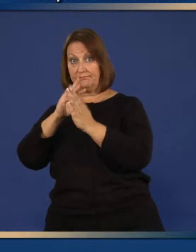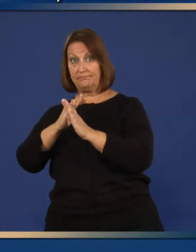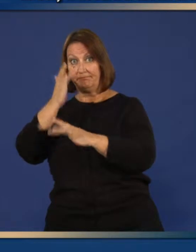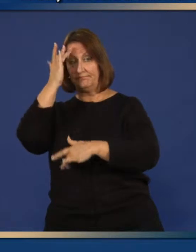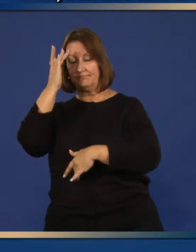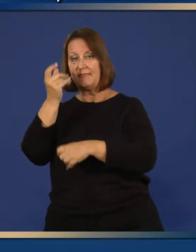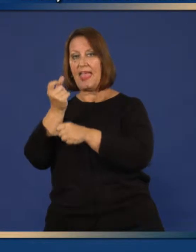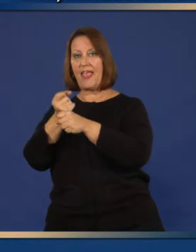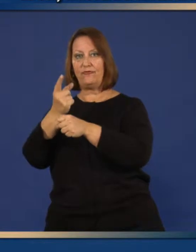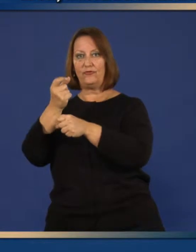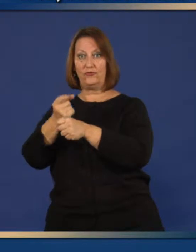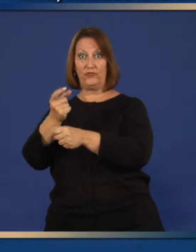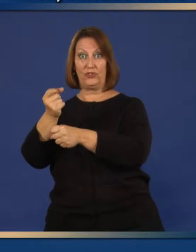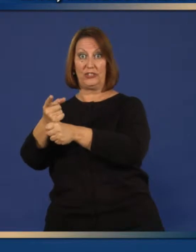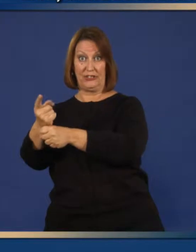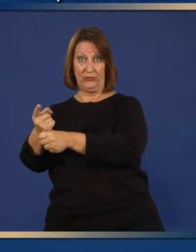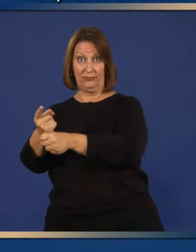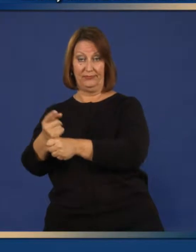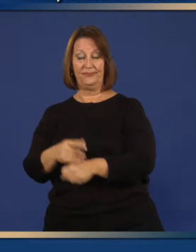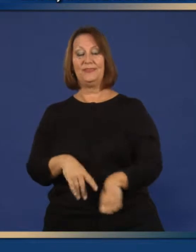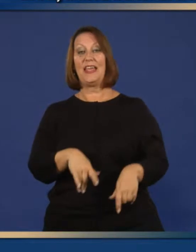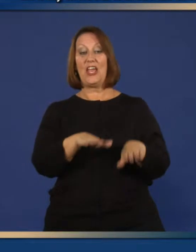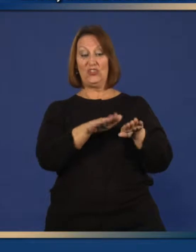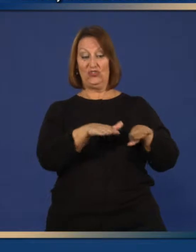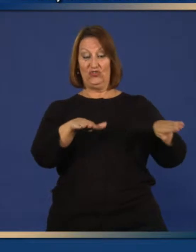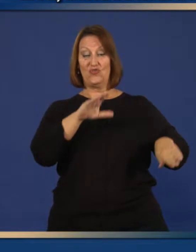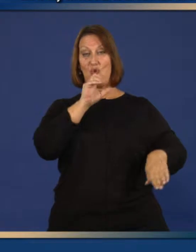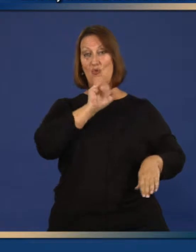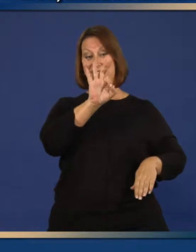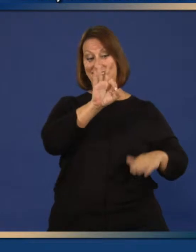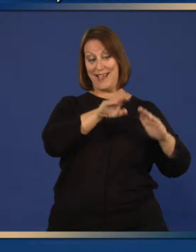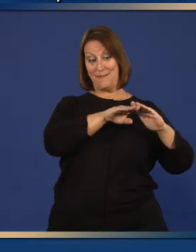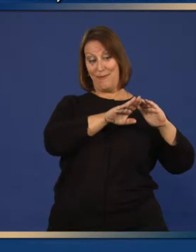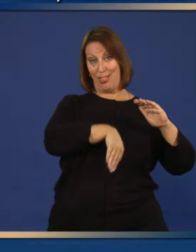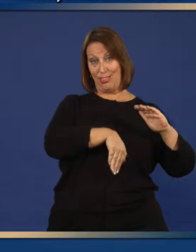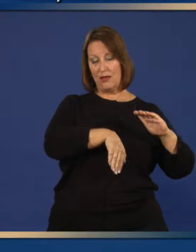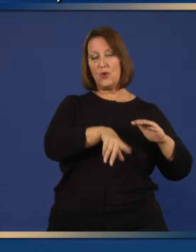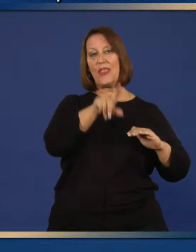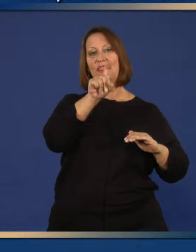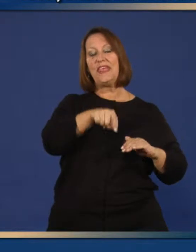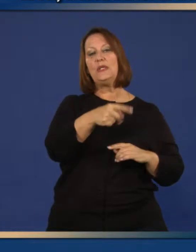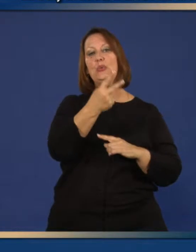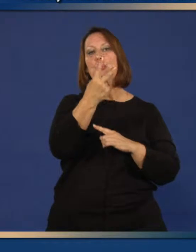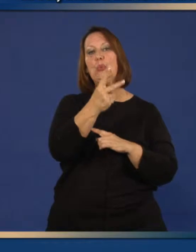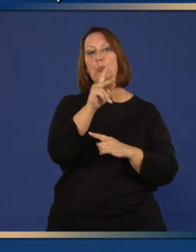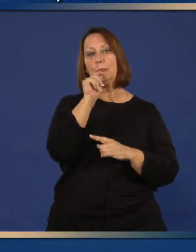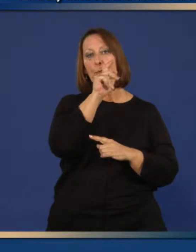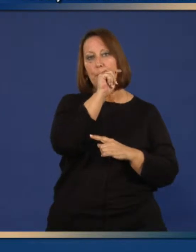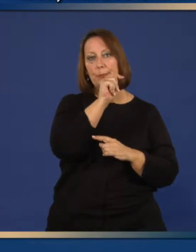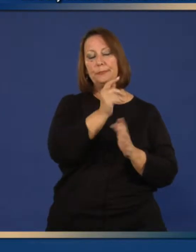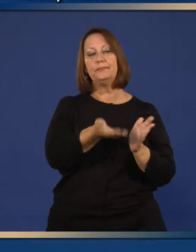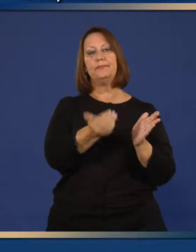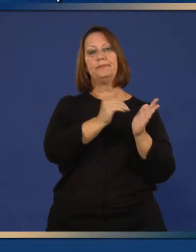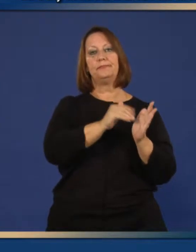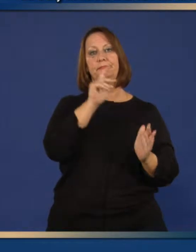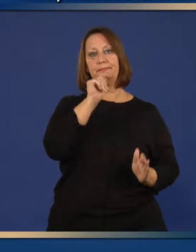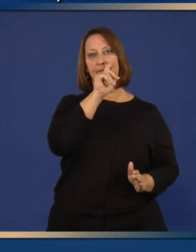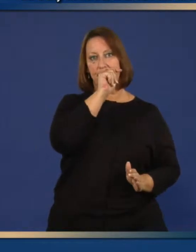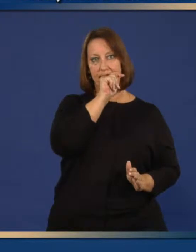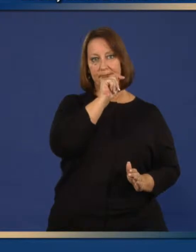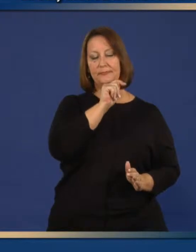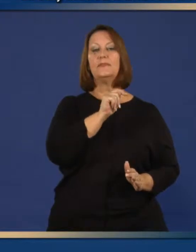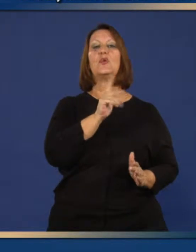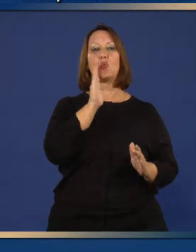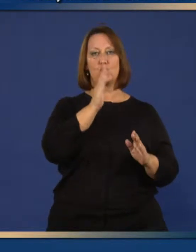But some children younger than 9 years of age need 2 doses to be protected. Ask